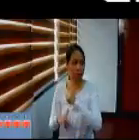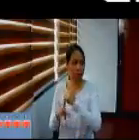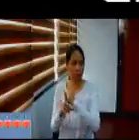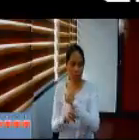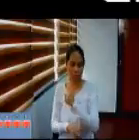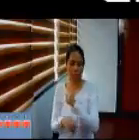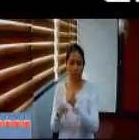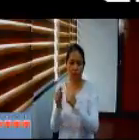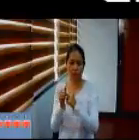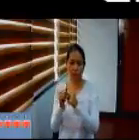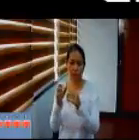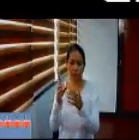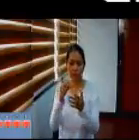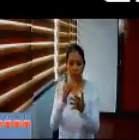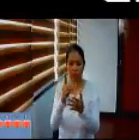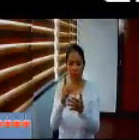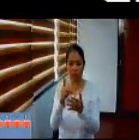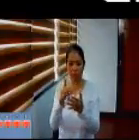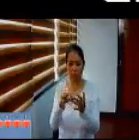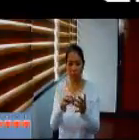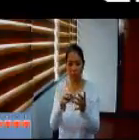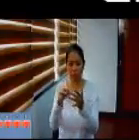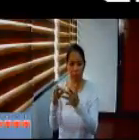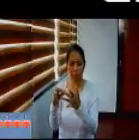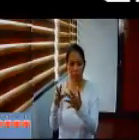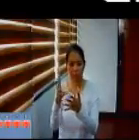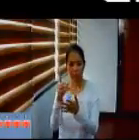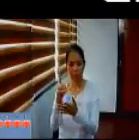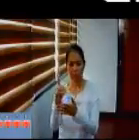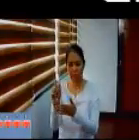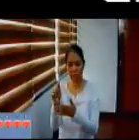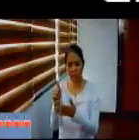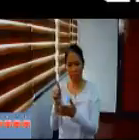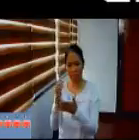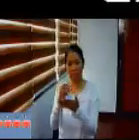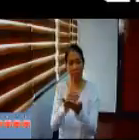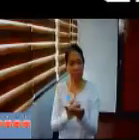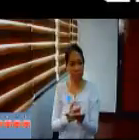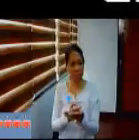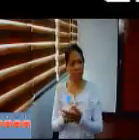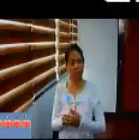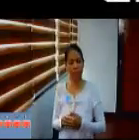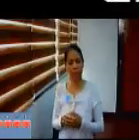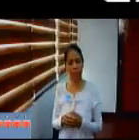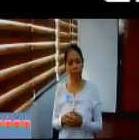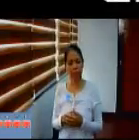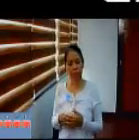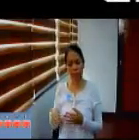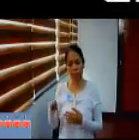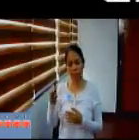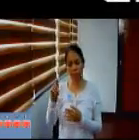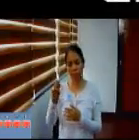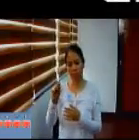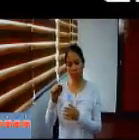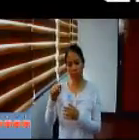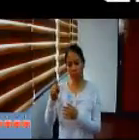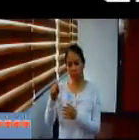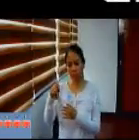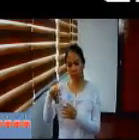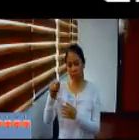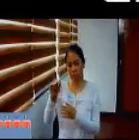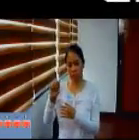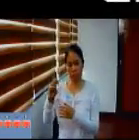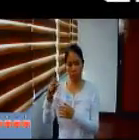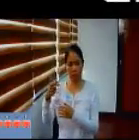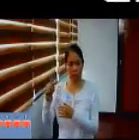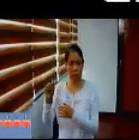particular data. So, DST Pagasa, against all odds, I should say, was able to do this for AR4. And there, I think